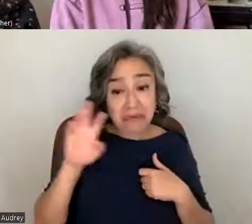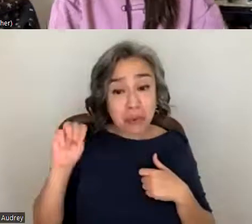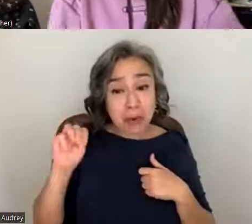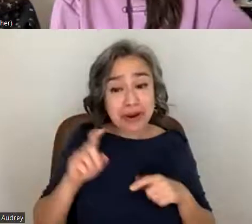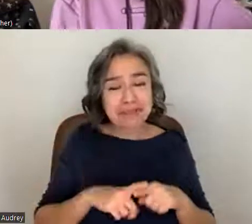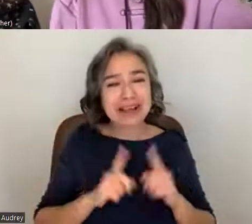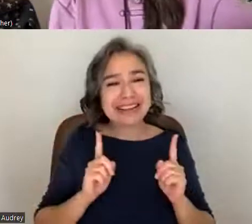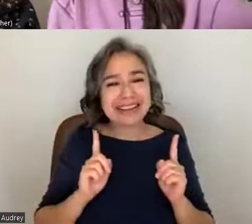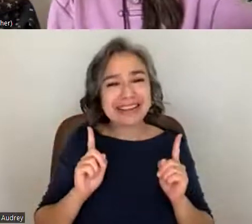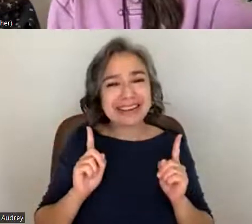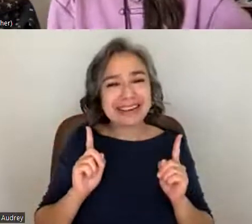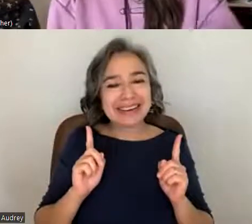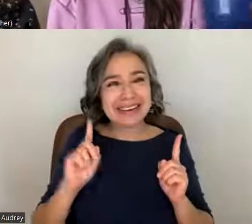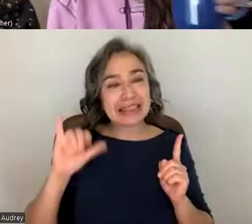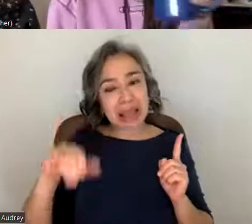idea is that